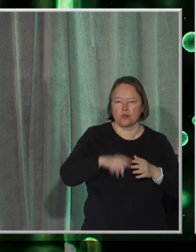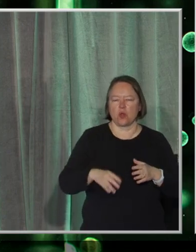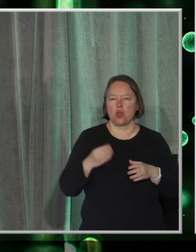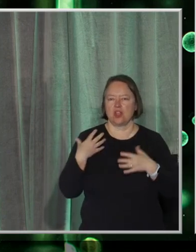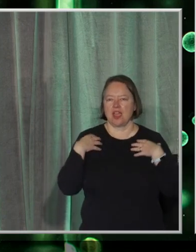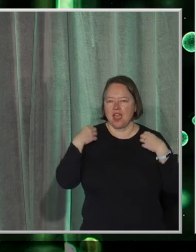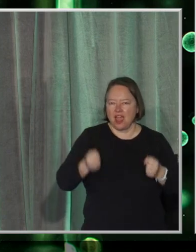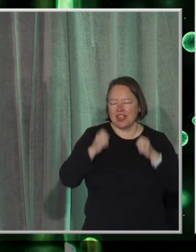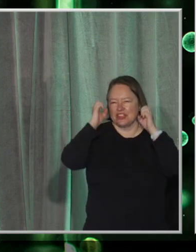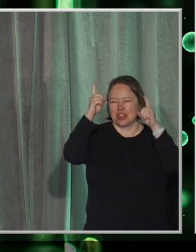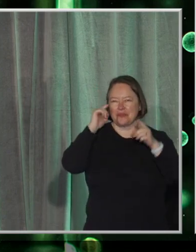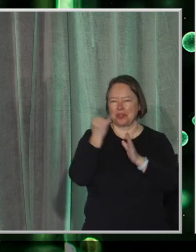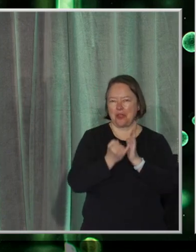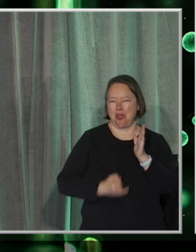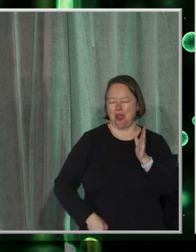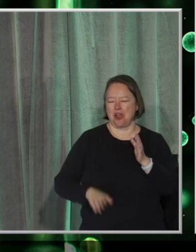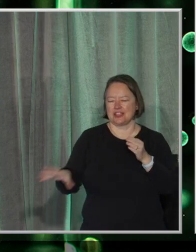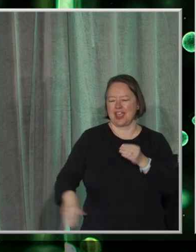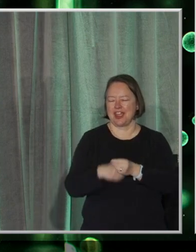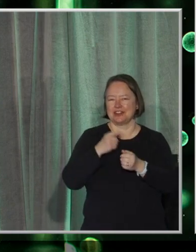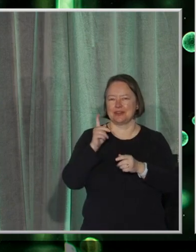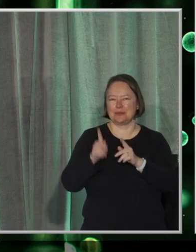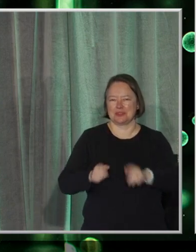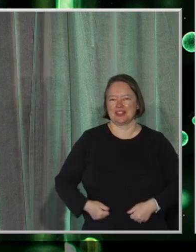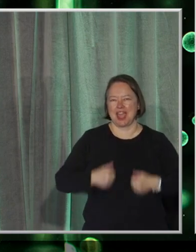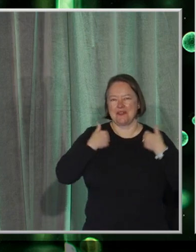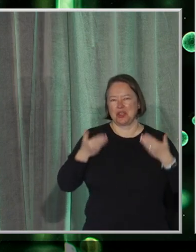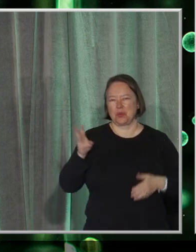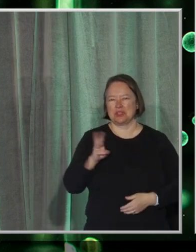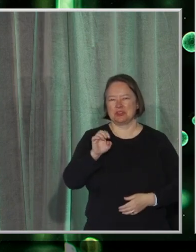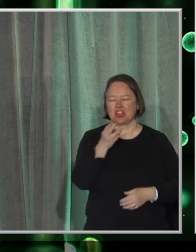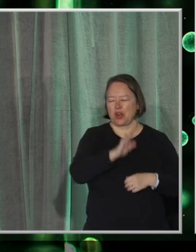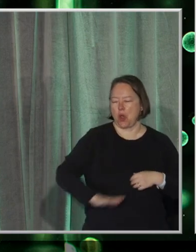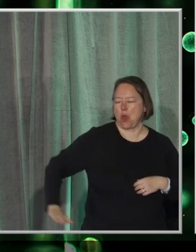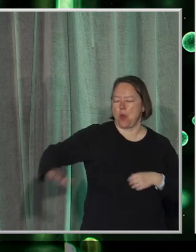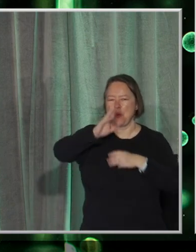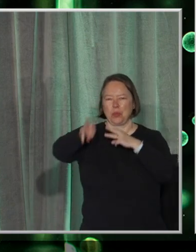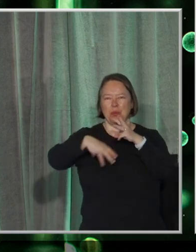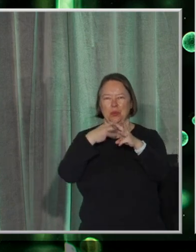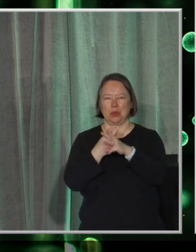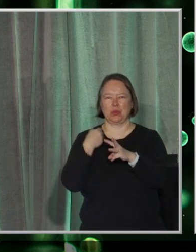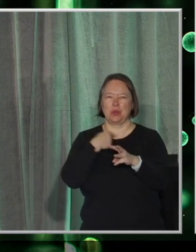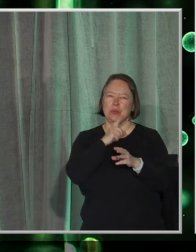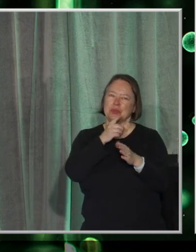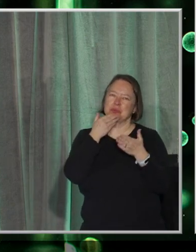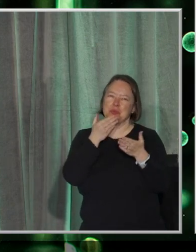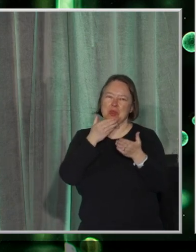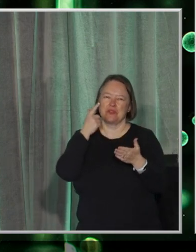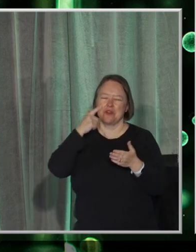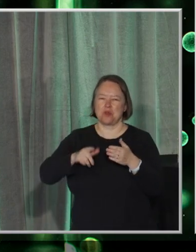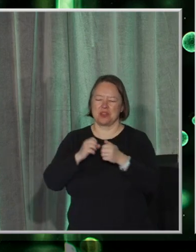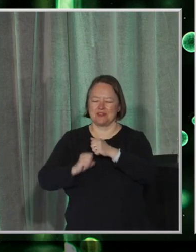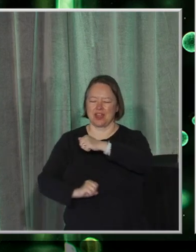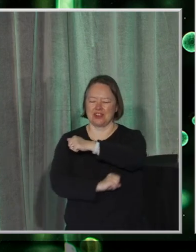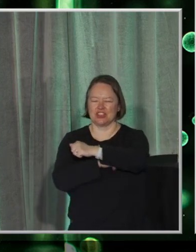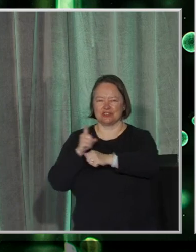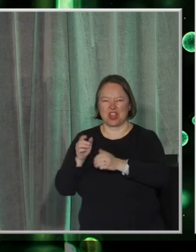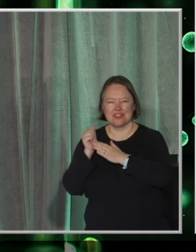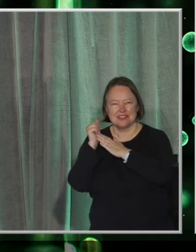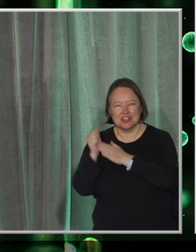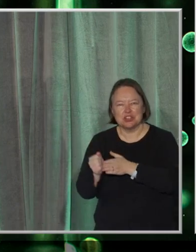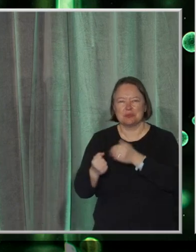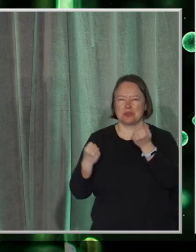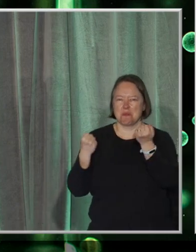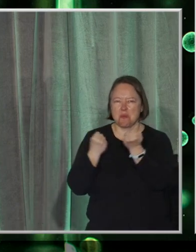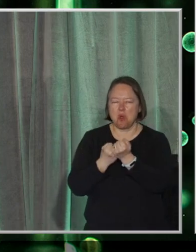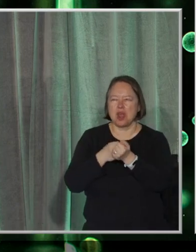arts, while enhancing the lives of people here in West Michigan and around the world. We are beyond grateful for the foundation's leadership and support,